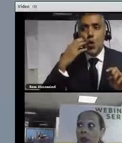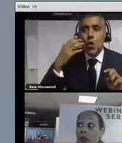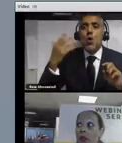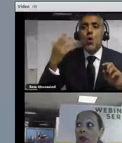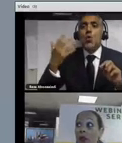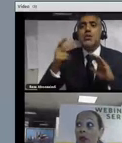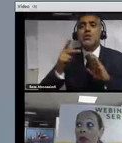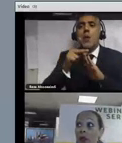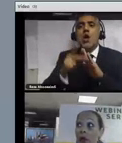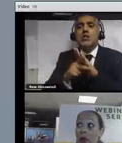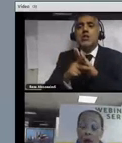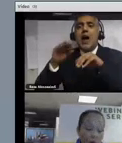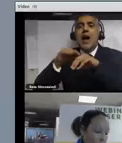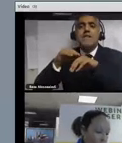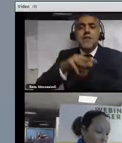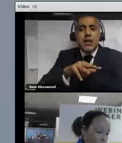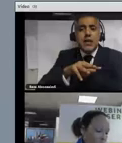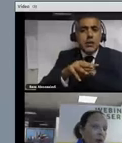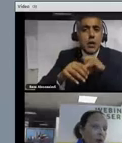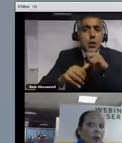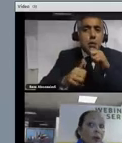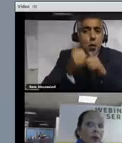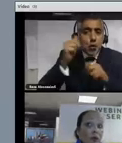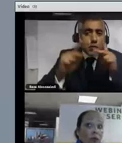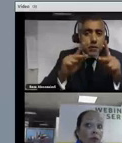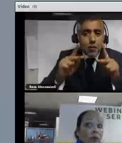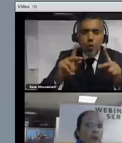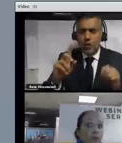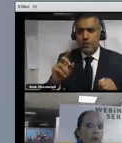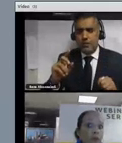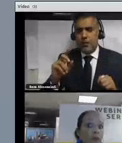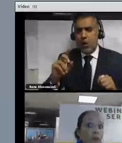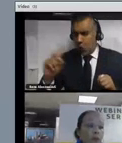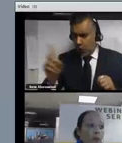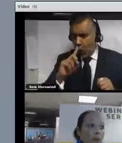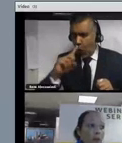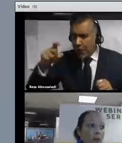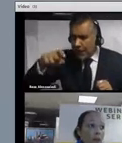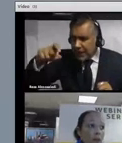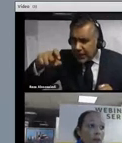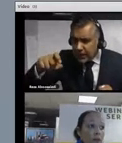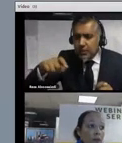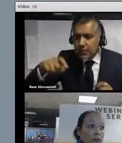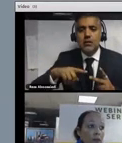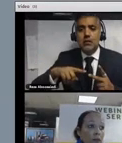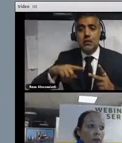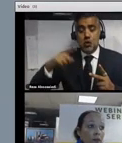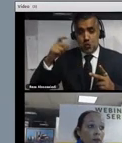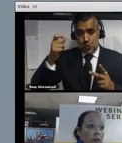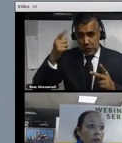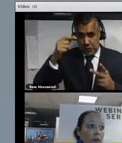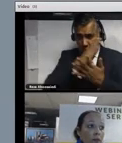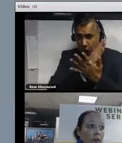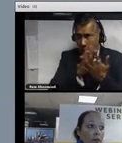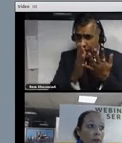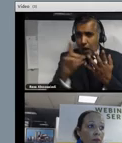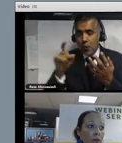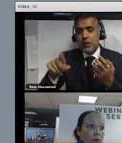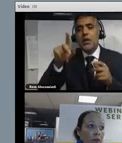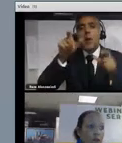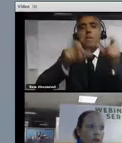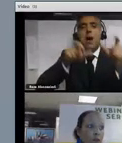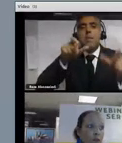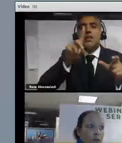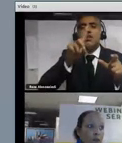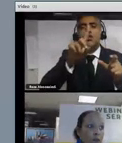might affect the most people, where the biggest needs are, right? In order to really understand that, you need to have population-based data, not just